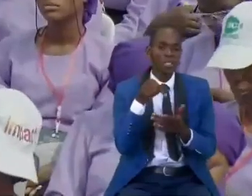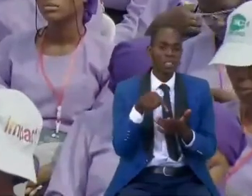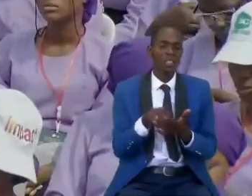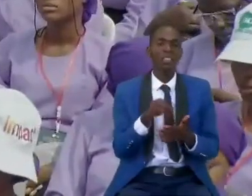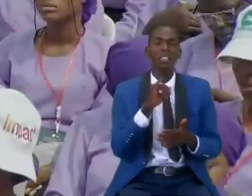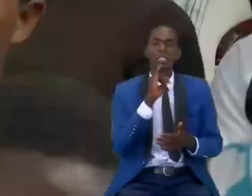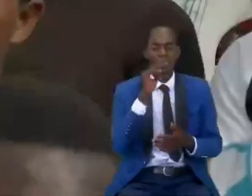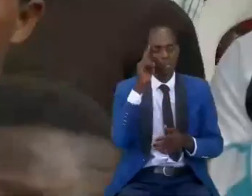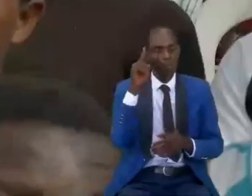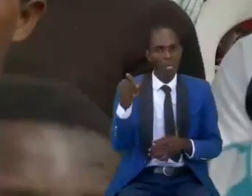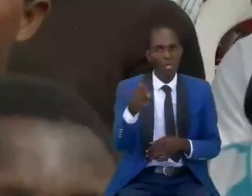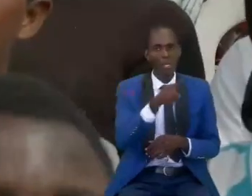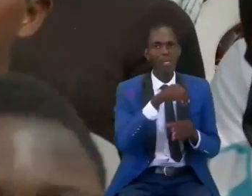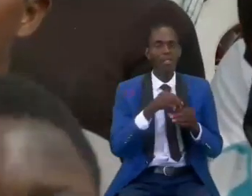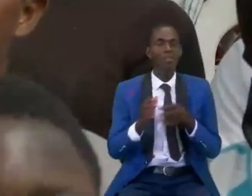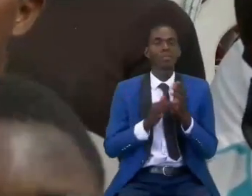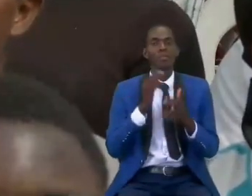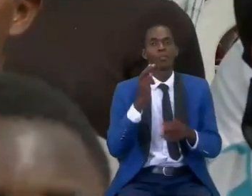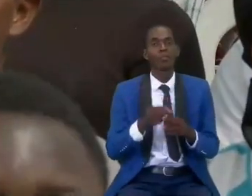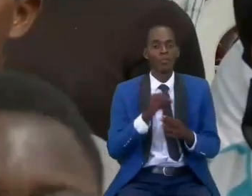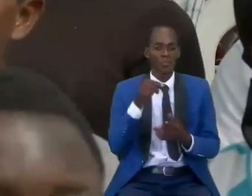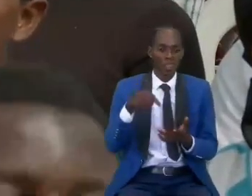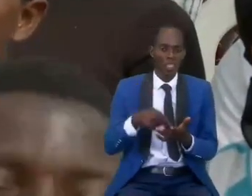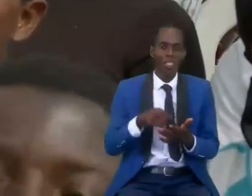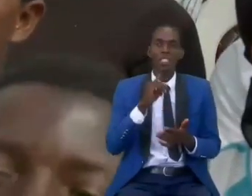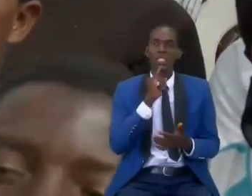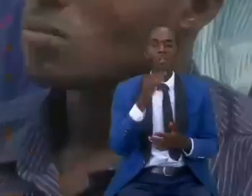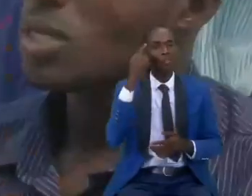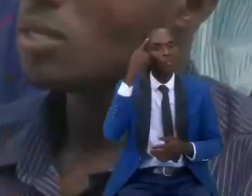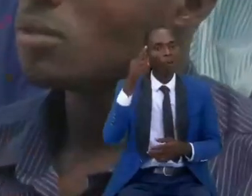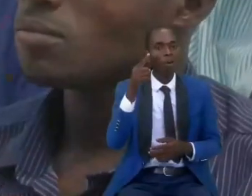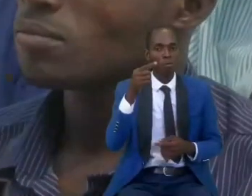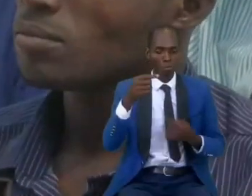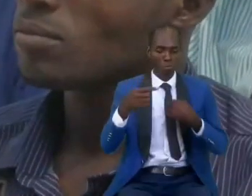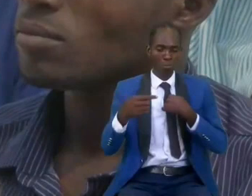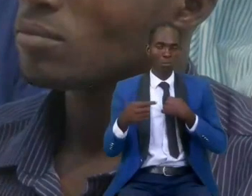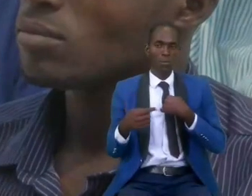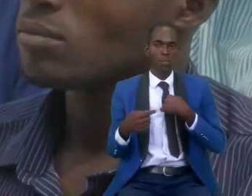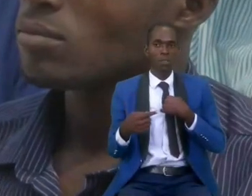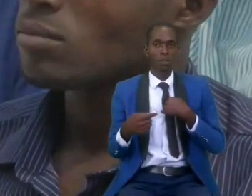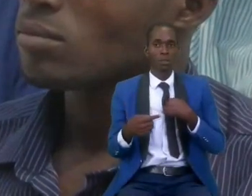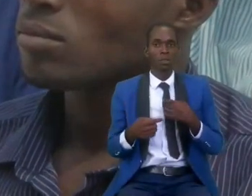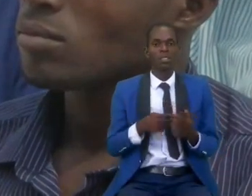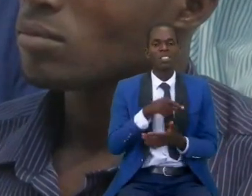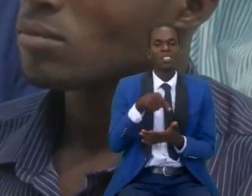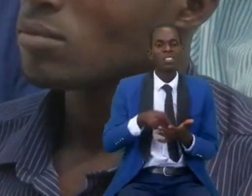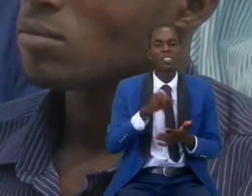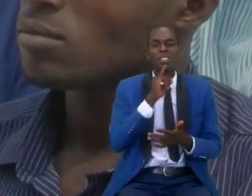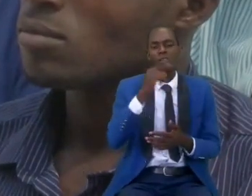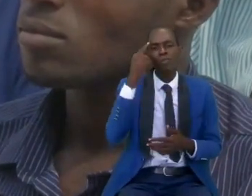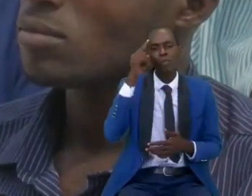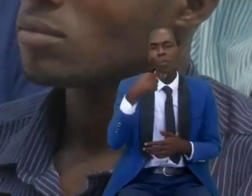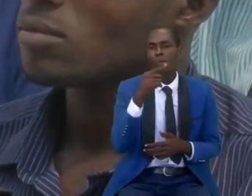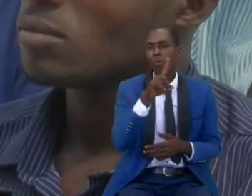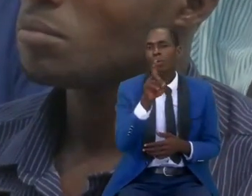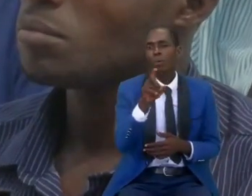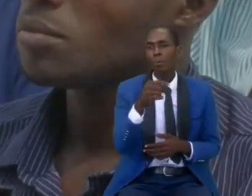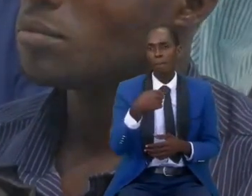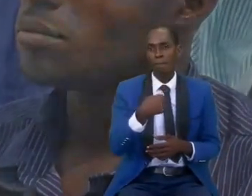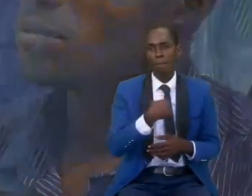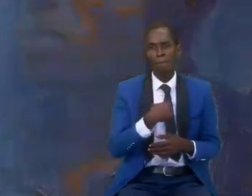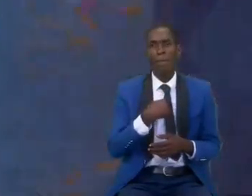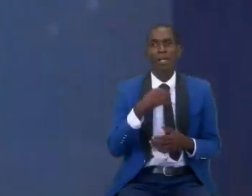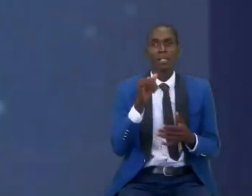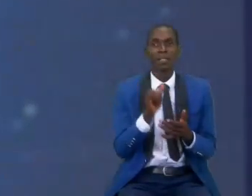for me. This is for me. That wonder will come out for the world to